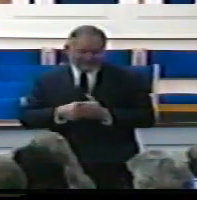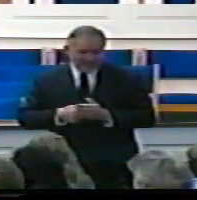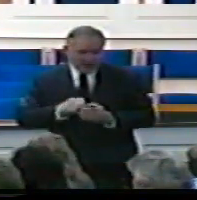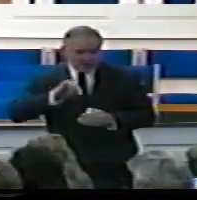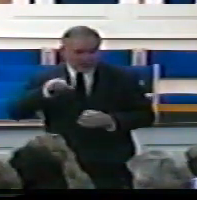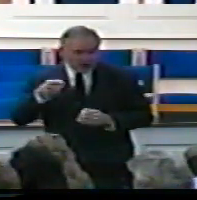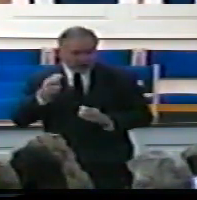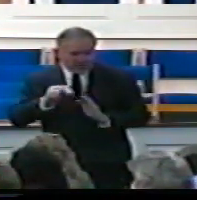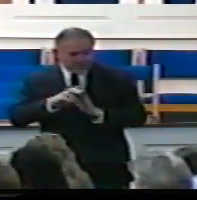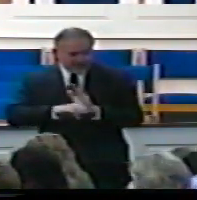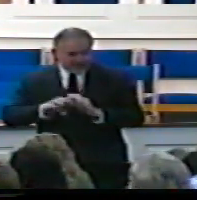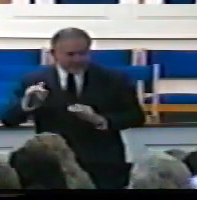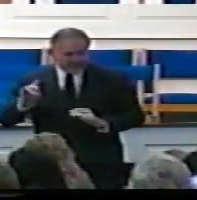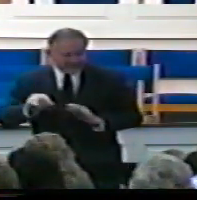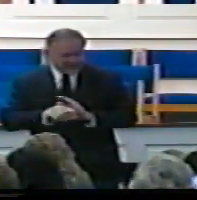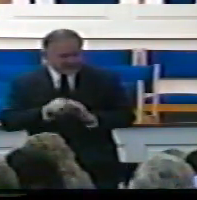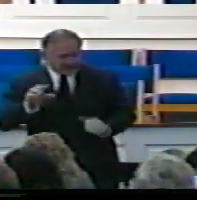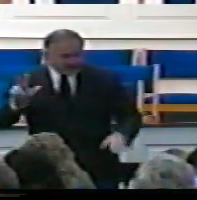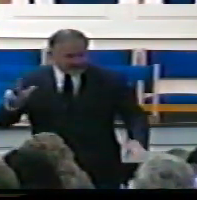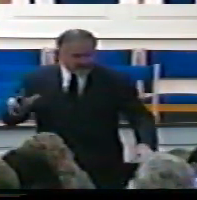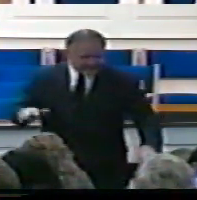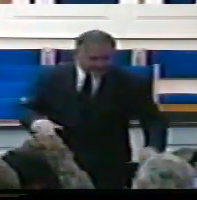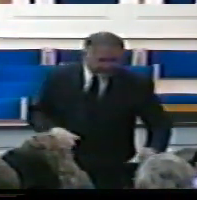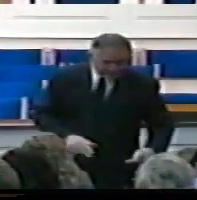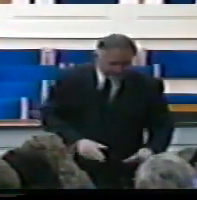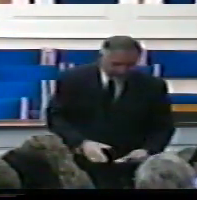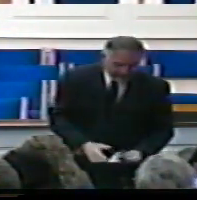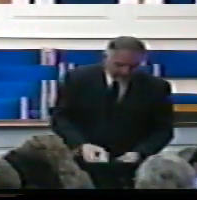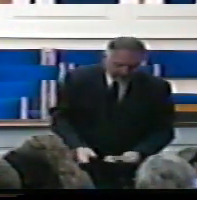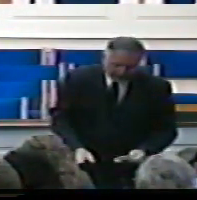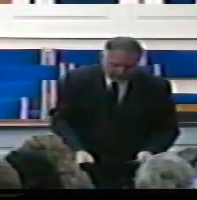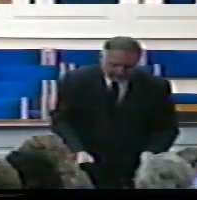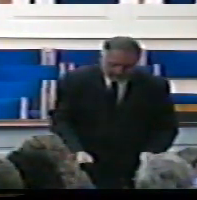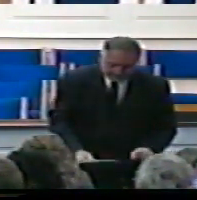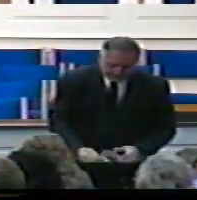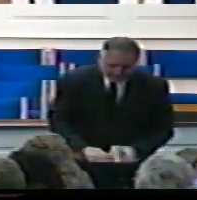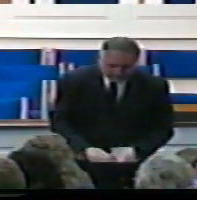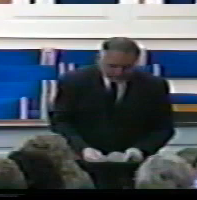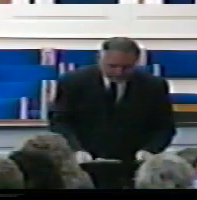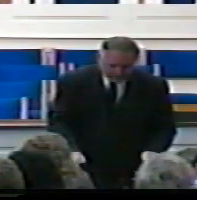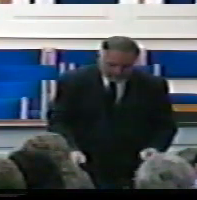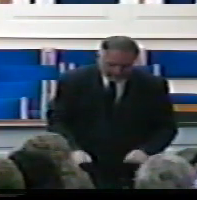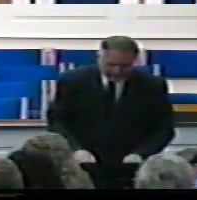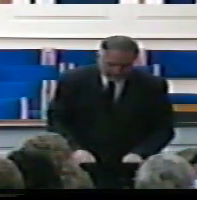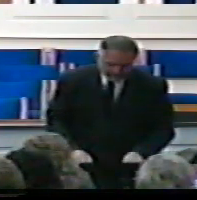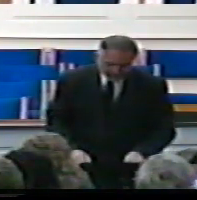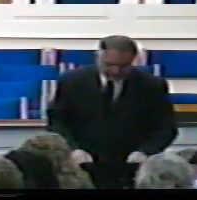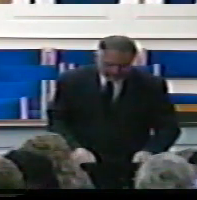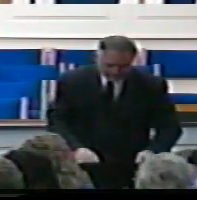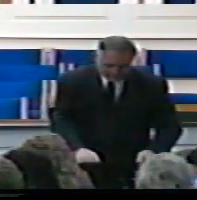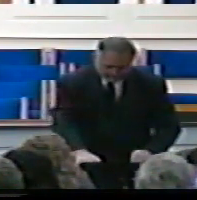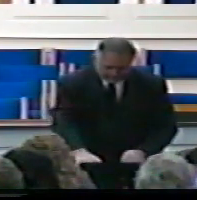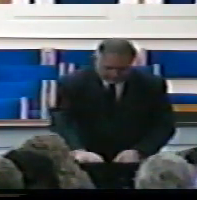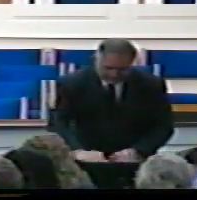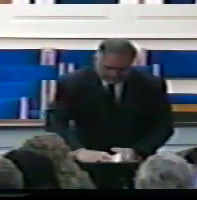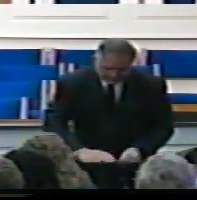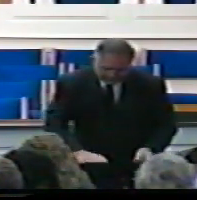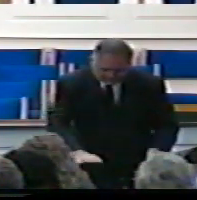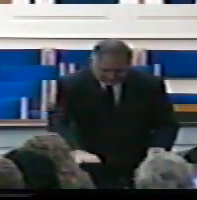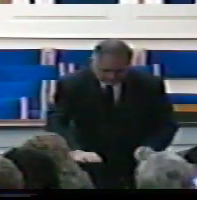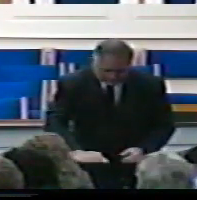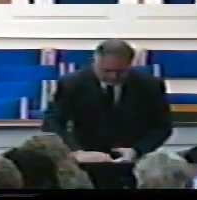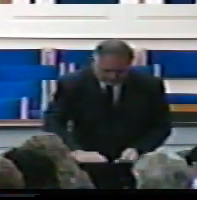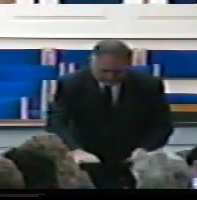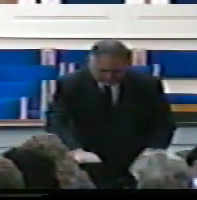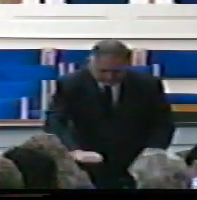John 17:23. Look at it with me a second. I'll tell you, the first time that verse ever hit me, I tell you, I don't know how I explained to you